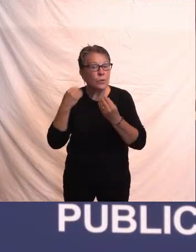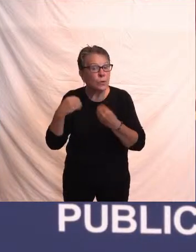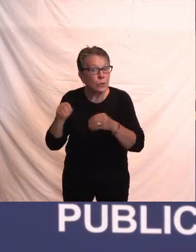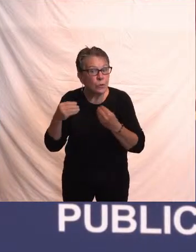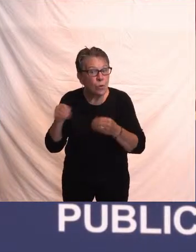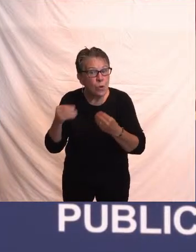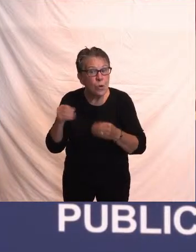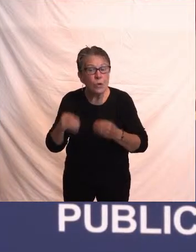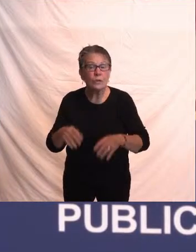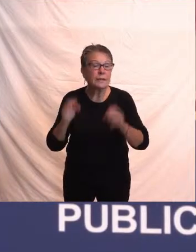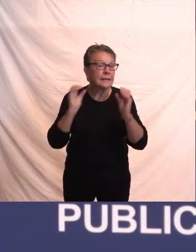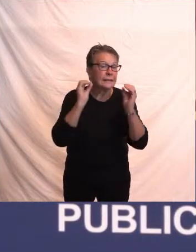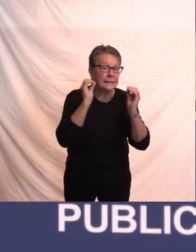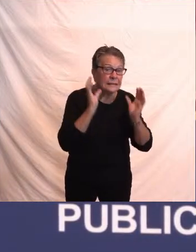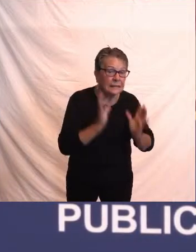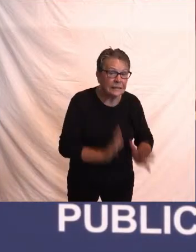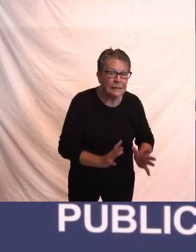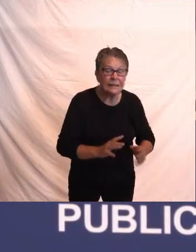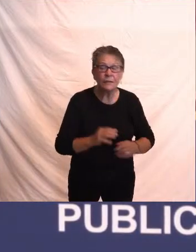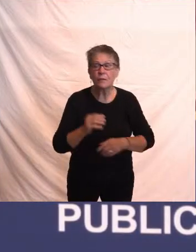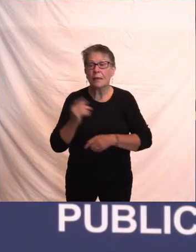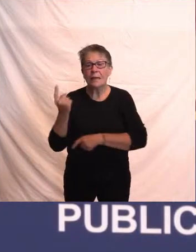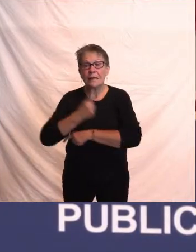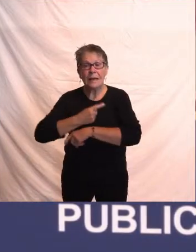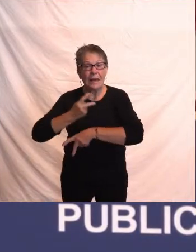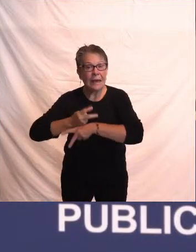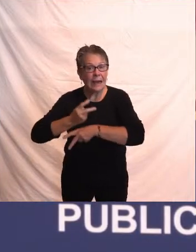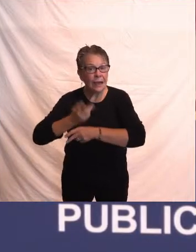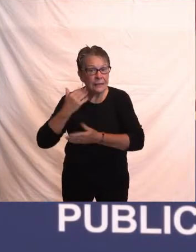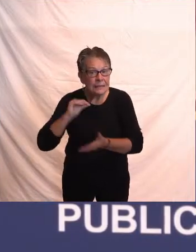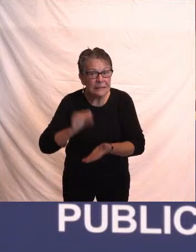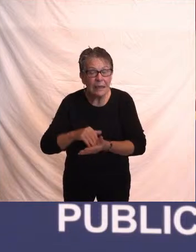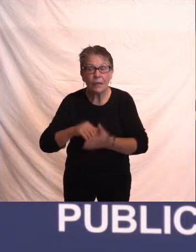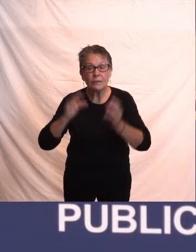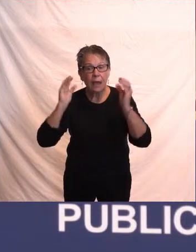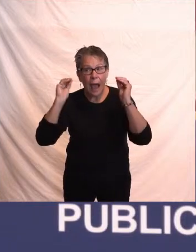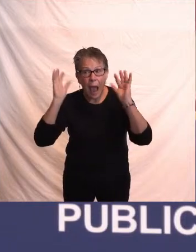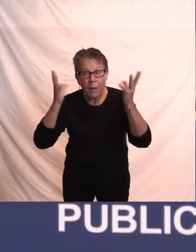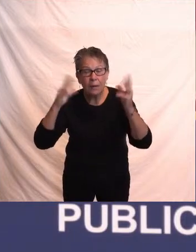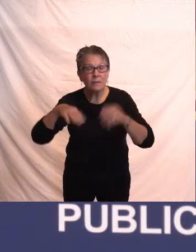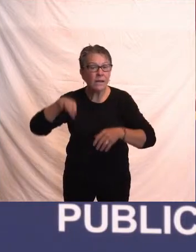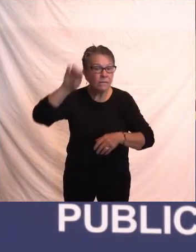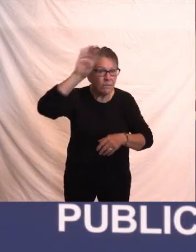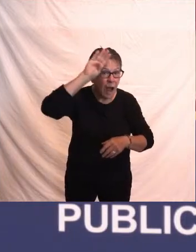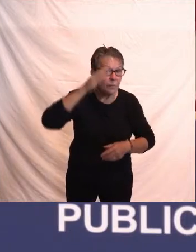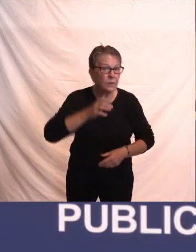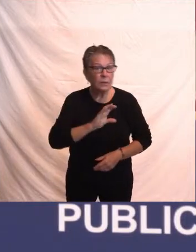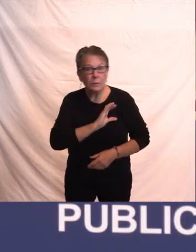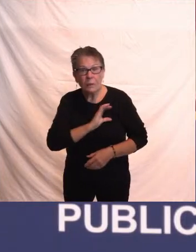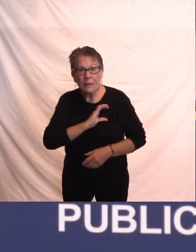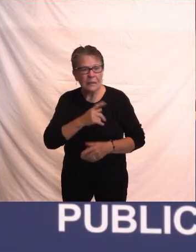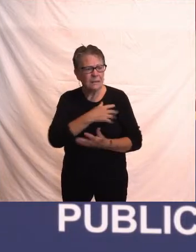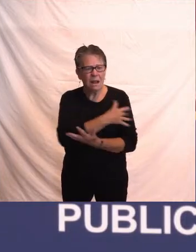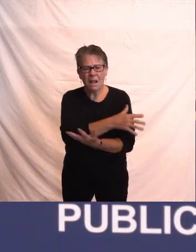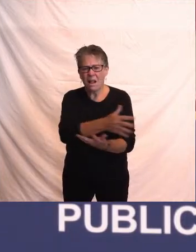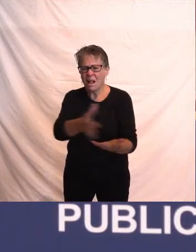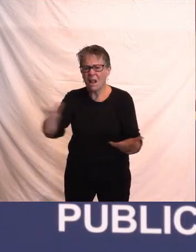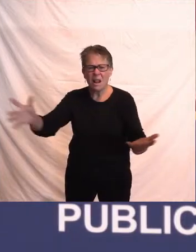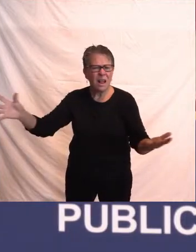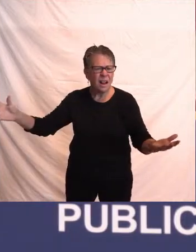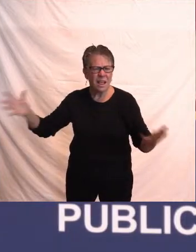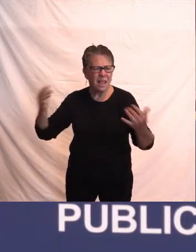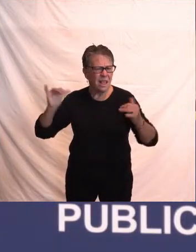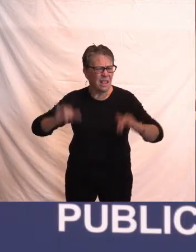daycare workers, first responders, including firefighters and police, transit workers, food and agriculture workers,